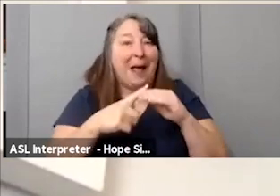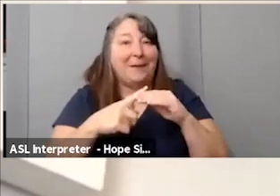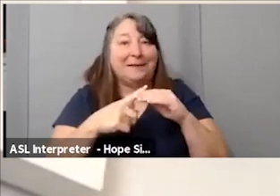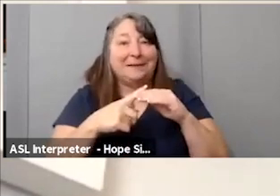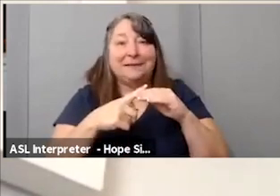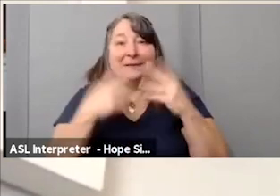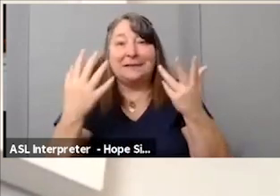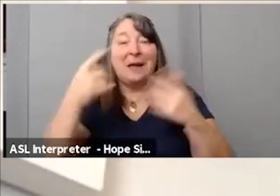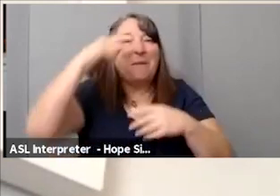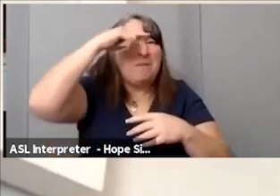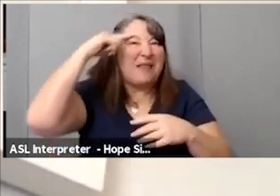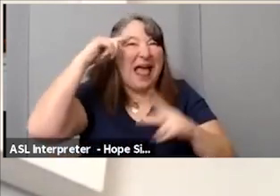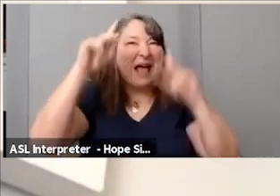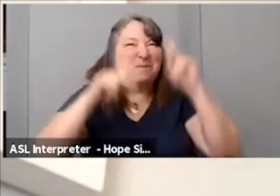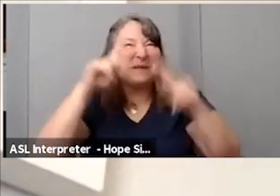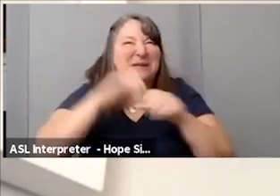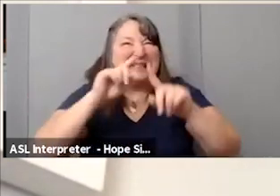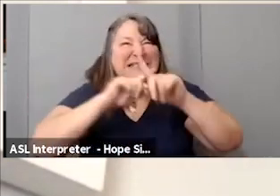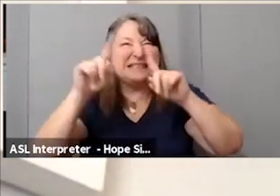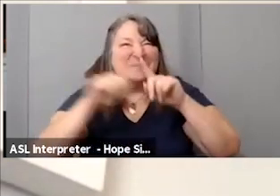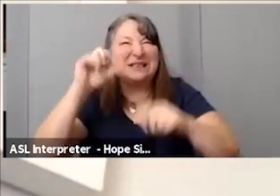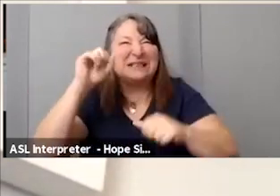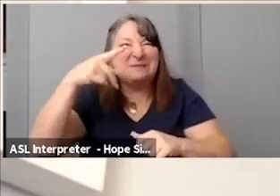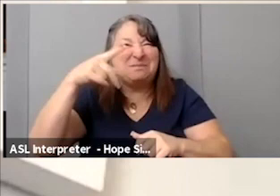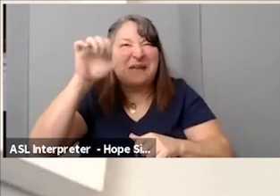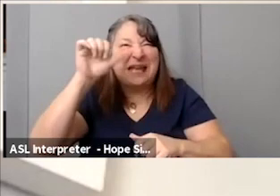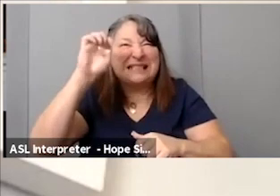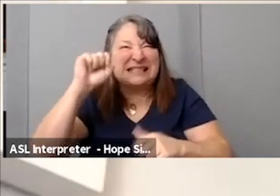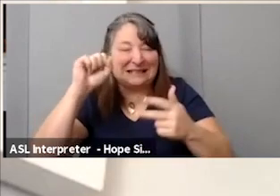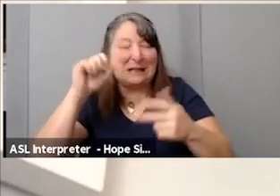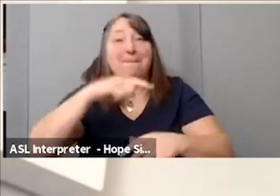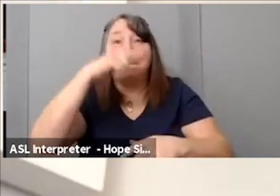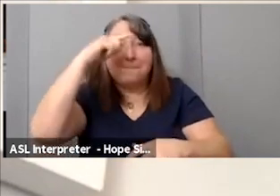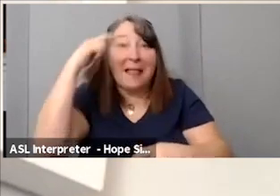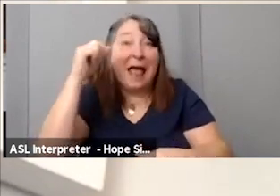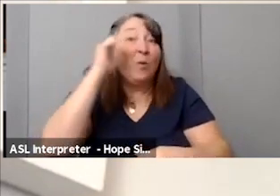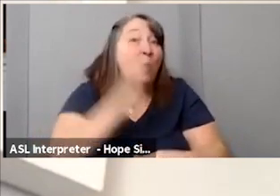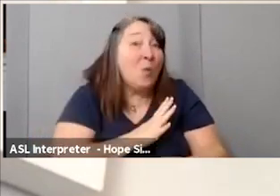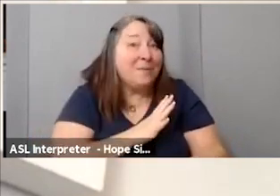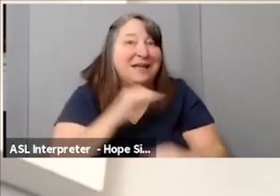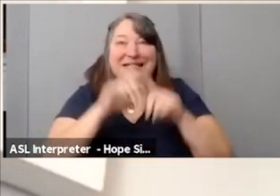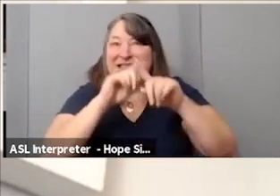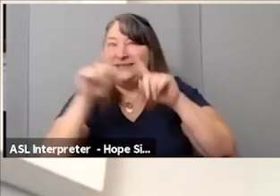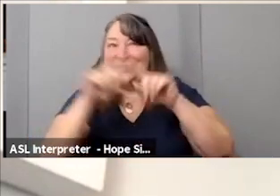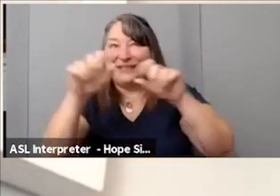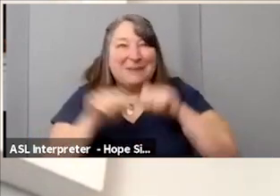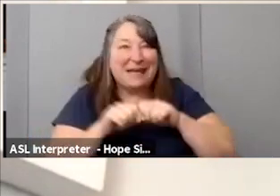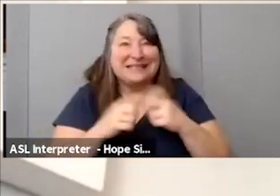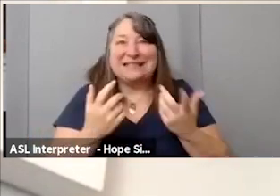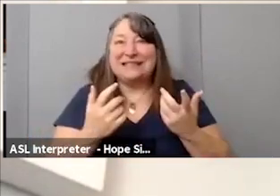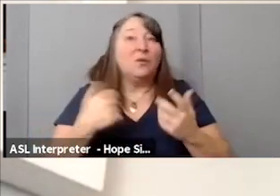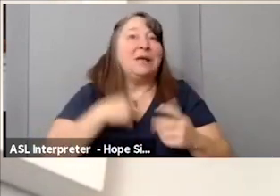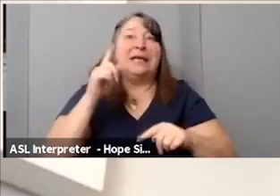Black people in different spaces, Black women in different spaces. Like we can't always be the strong Black woman. We can't always be sort of